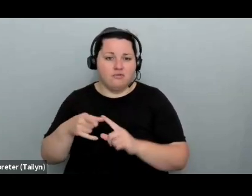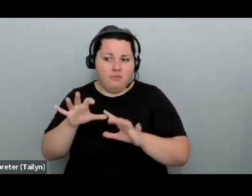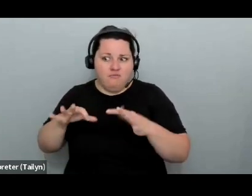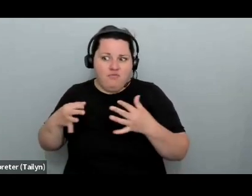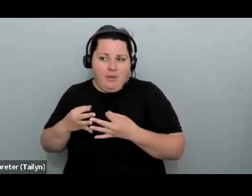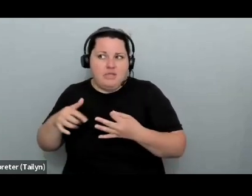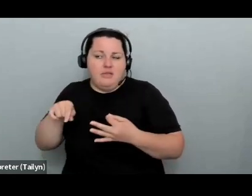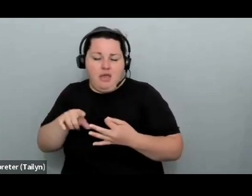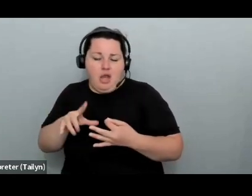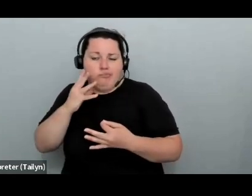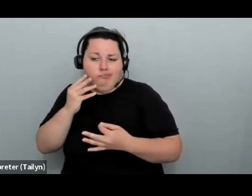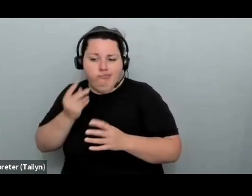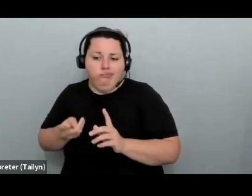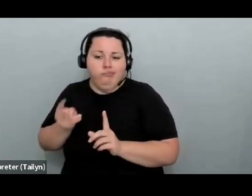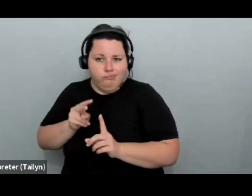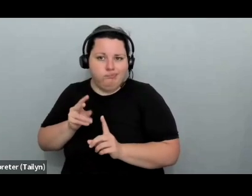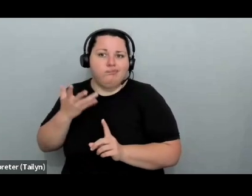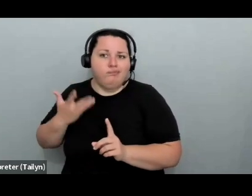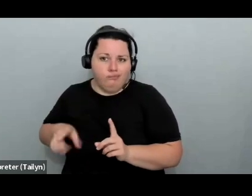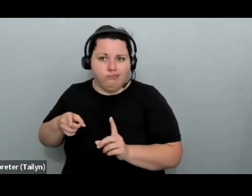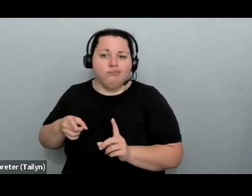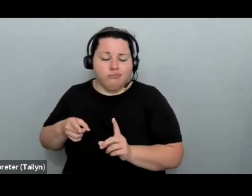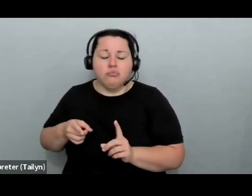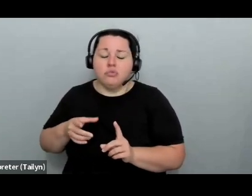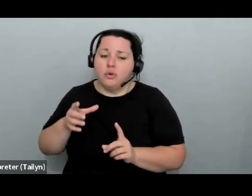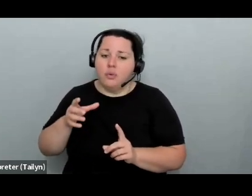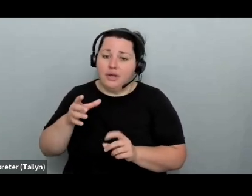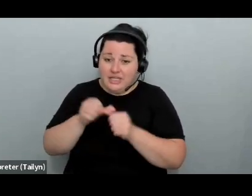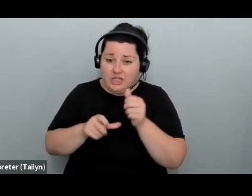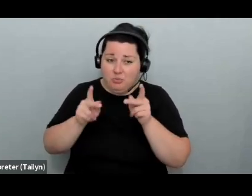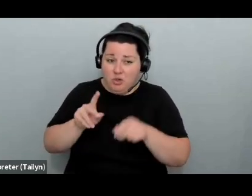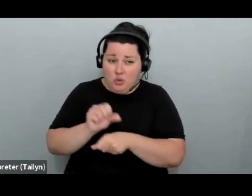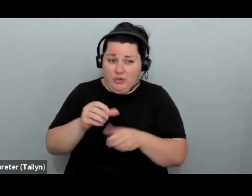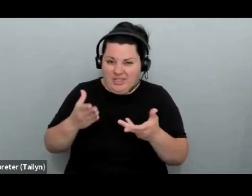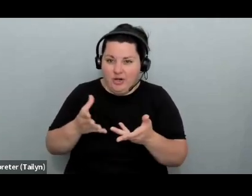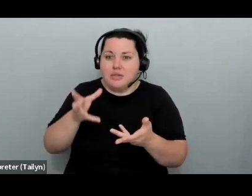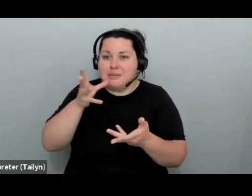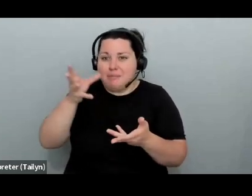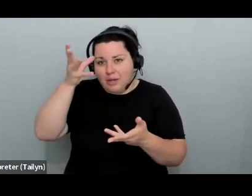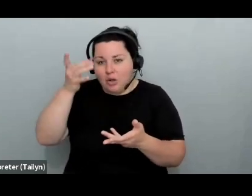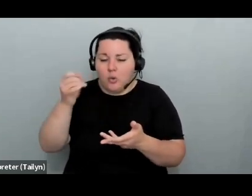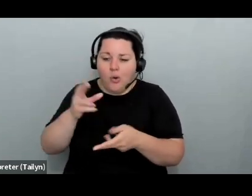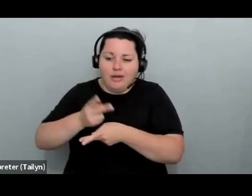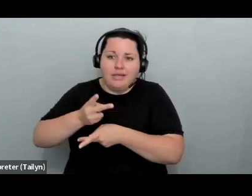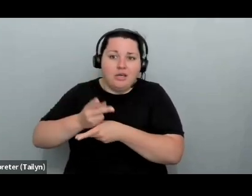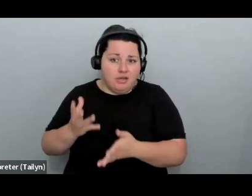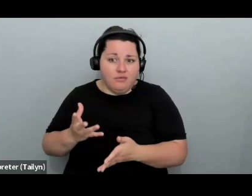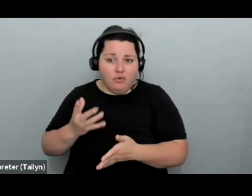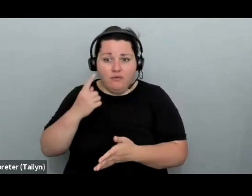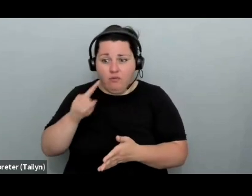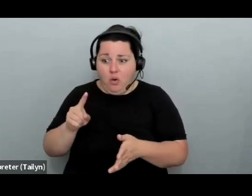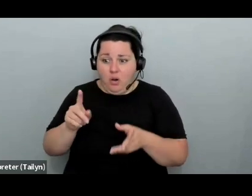walked this walk. And every single person who works for the organization is a parent and a caregiver of